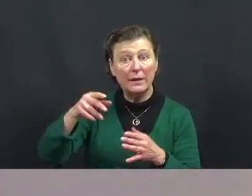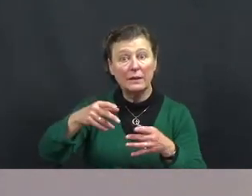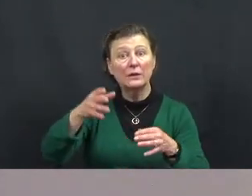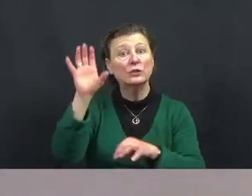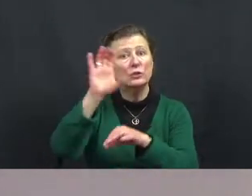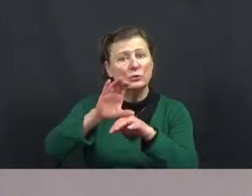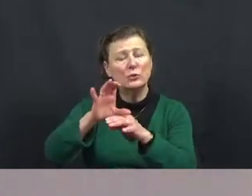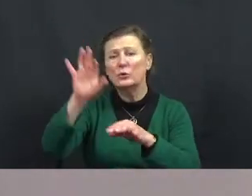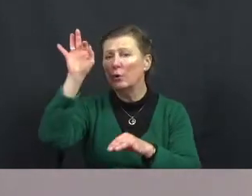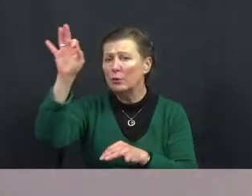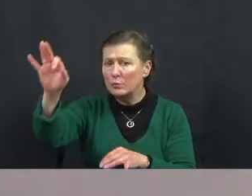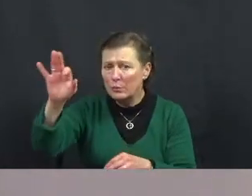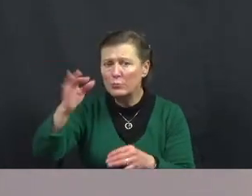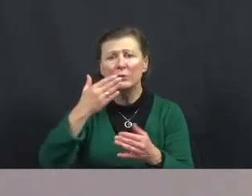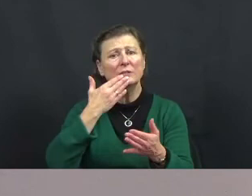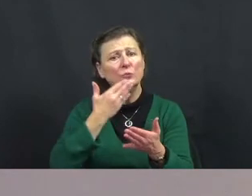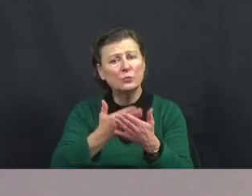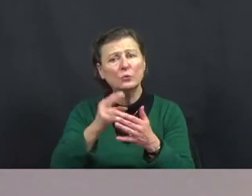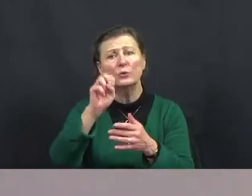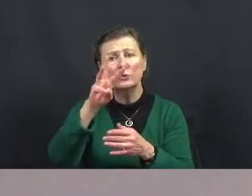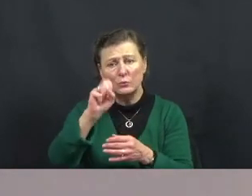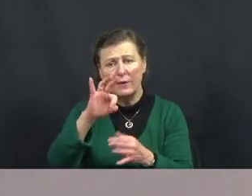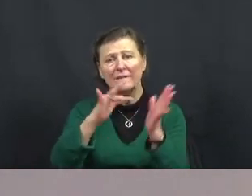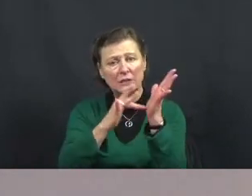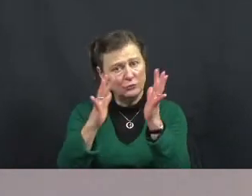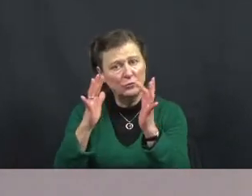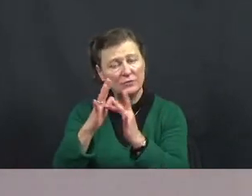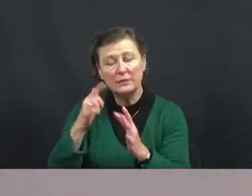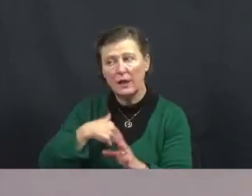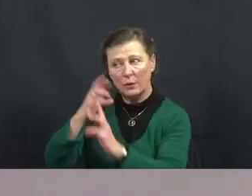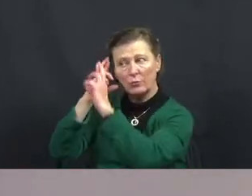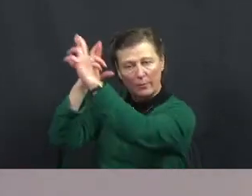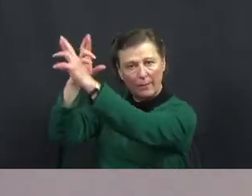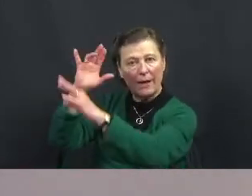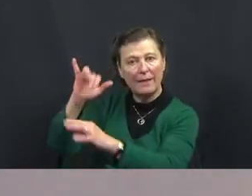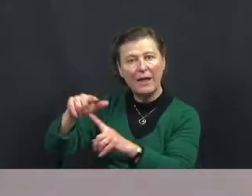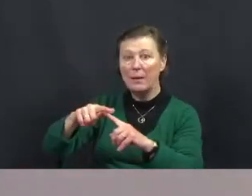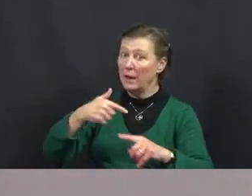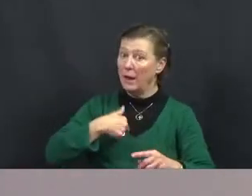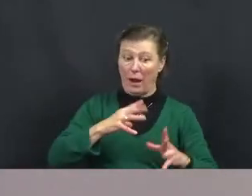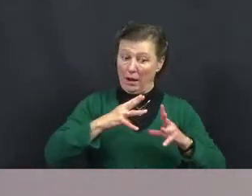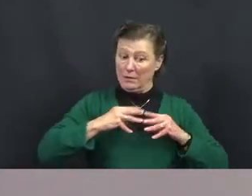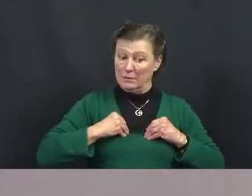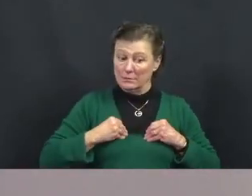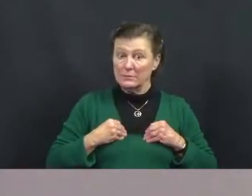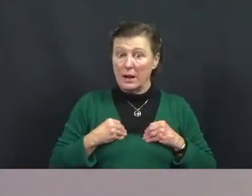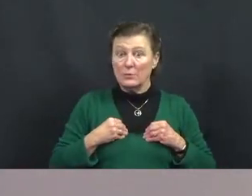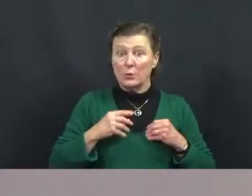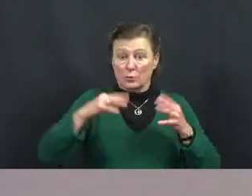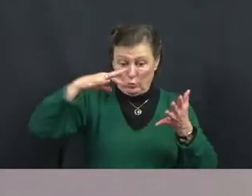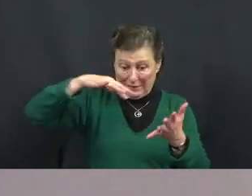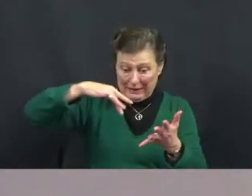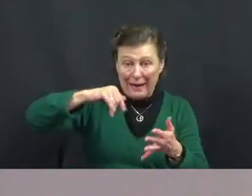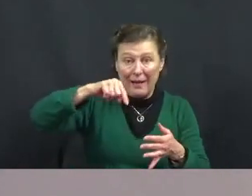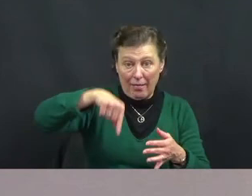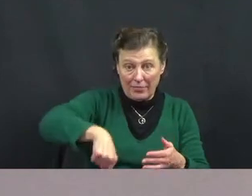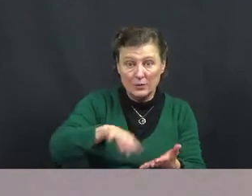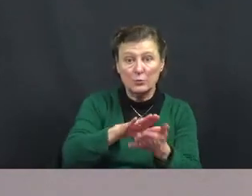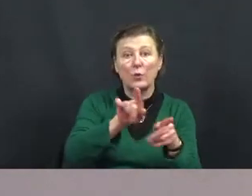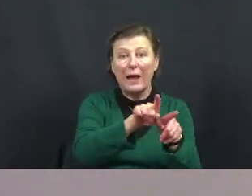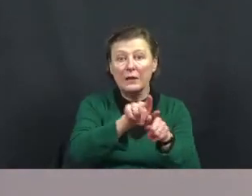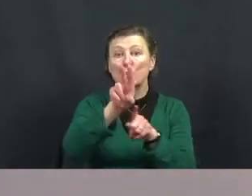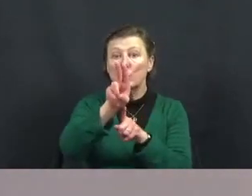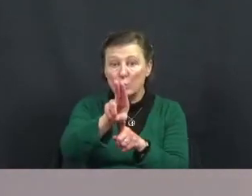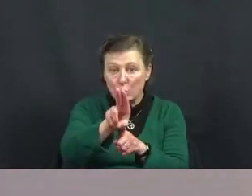good news of Jesus Christ, and I respect that. Yet I had been accepted to study at this school as a